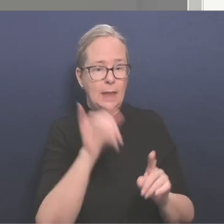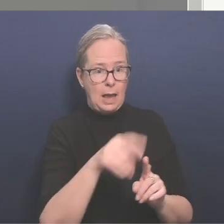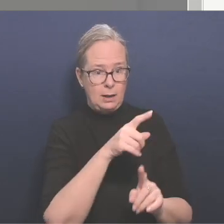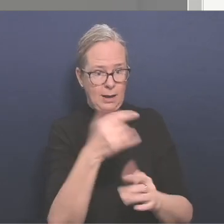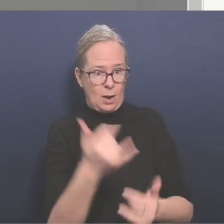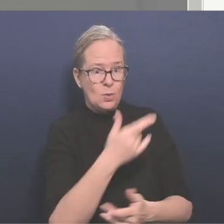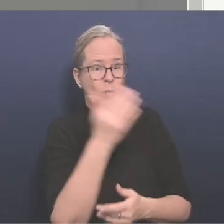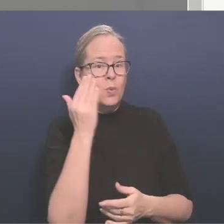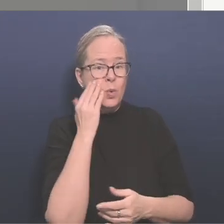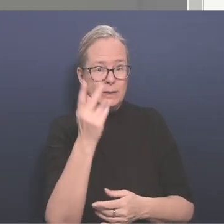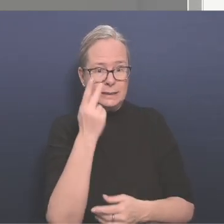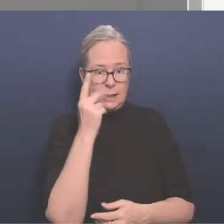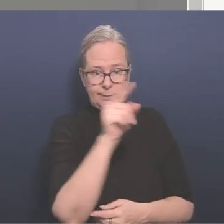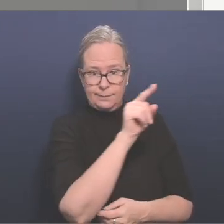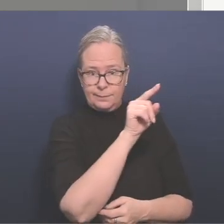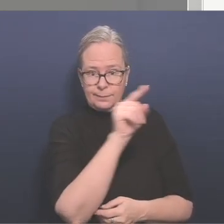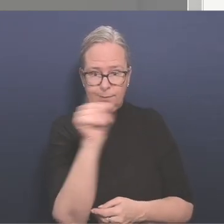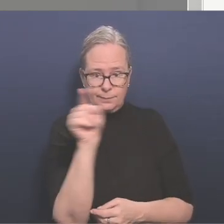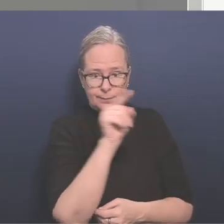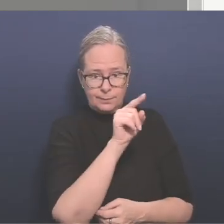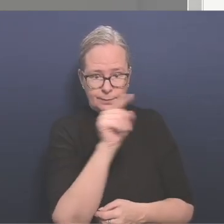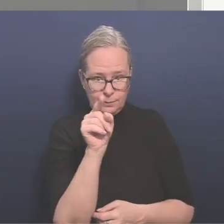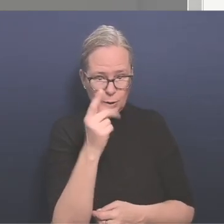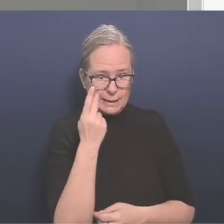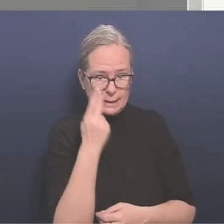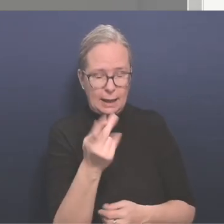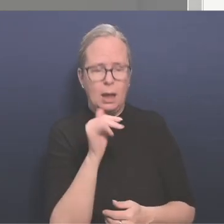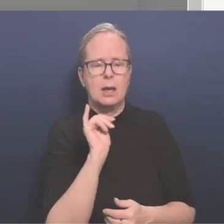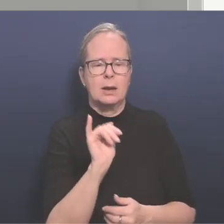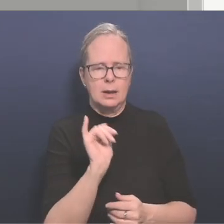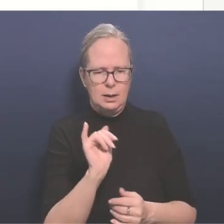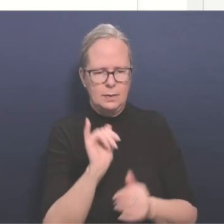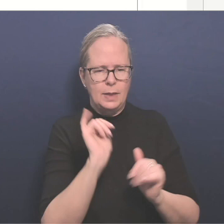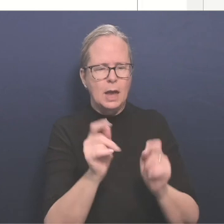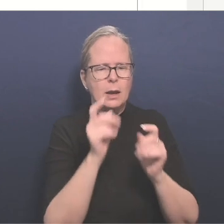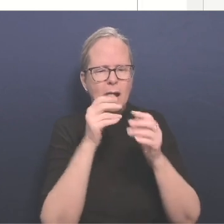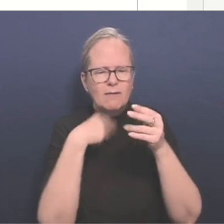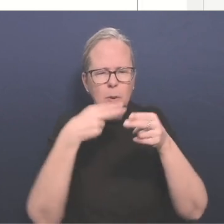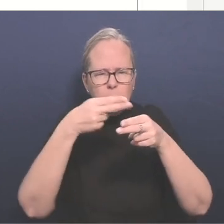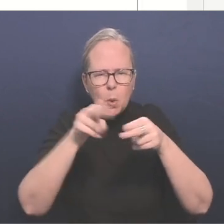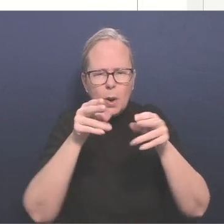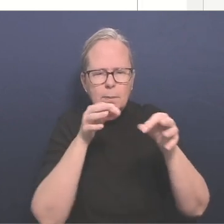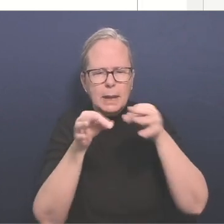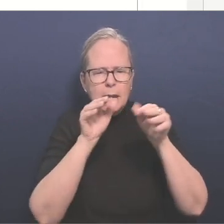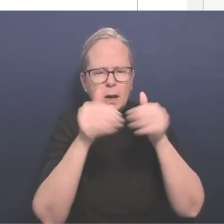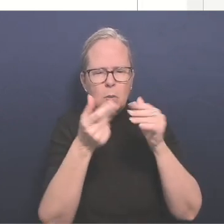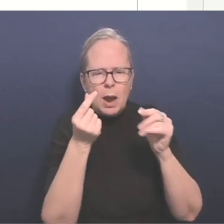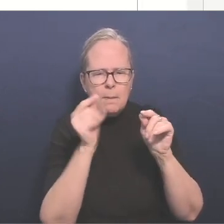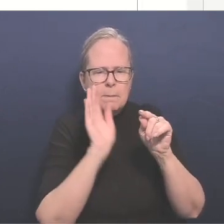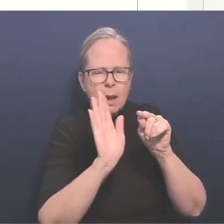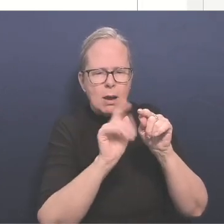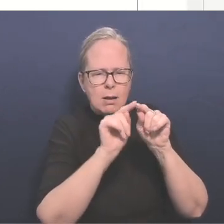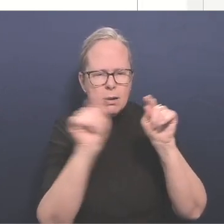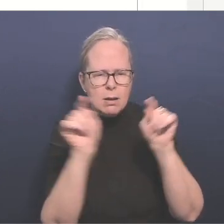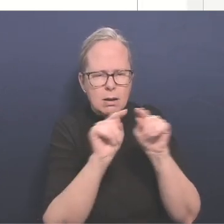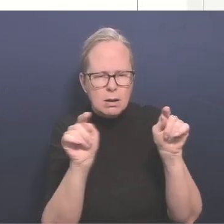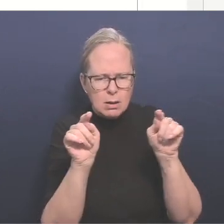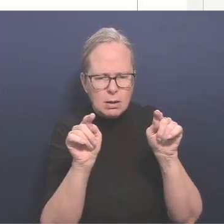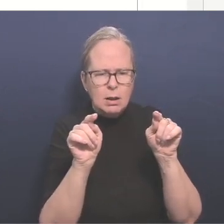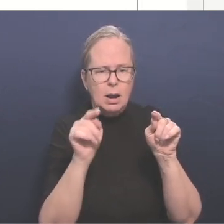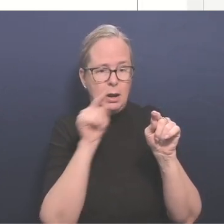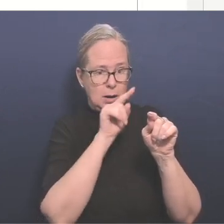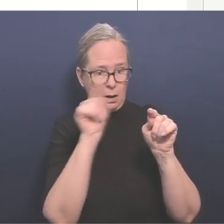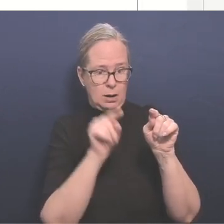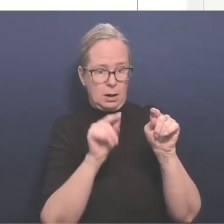of possible identifications that might be required for this particular benefits. That's the assistance for children with